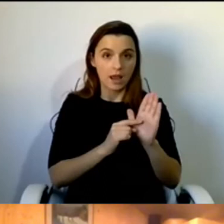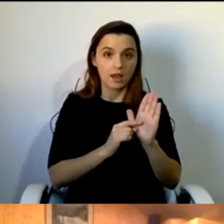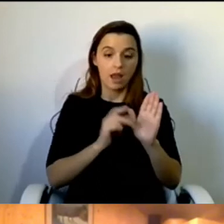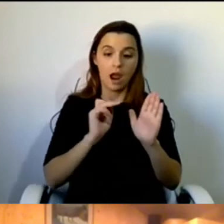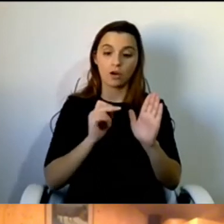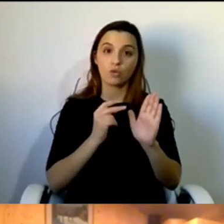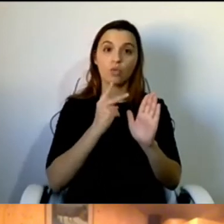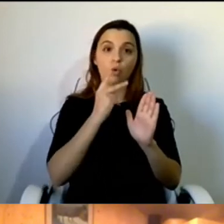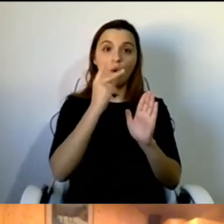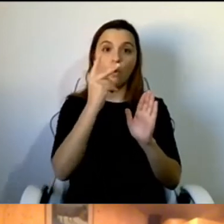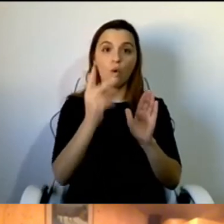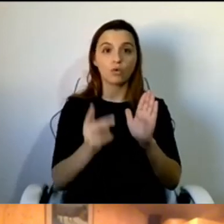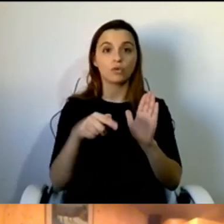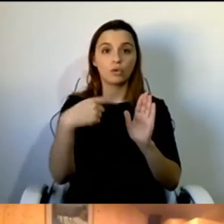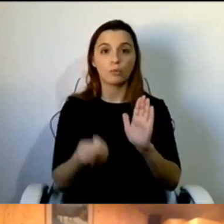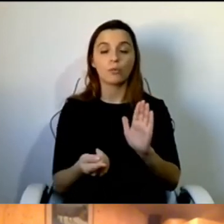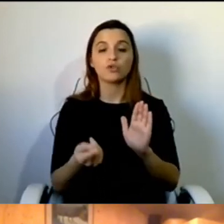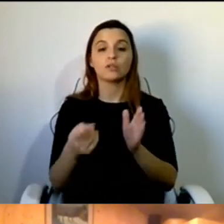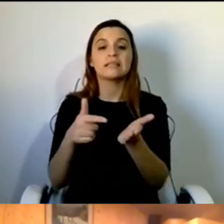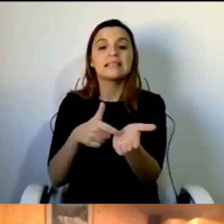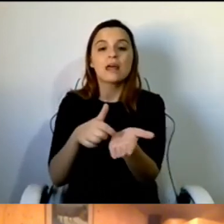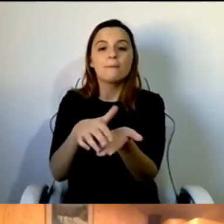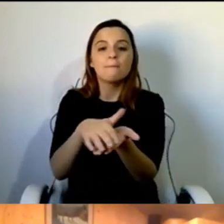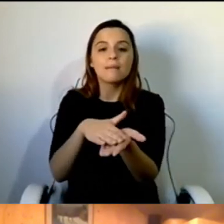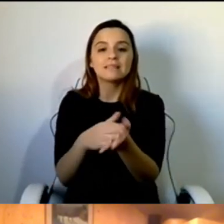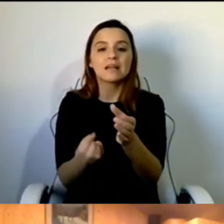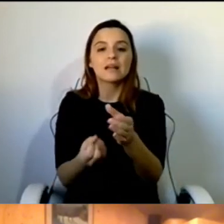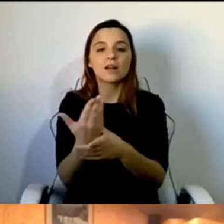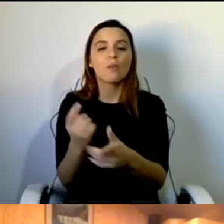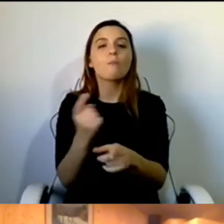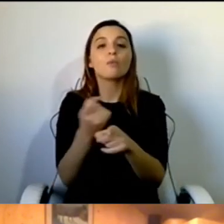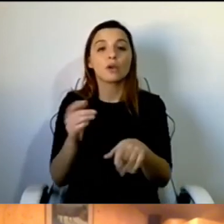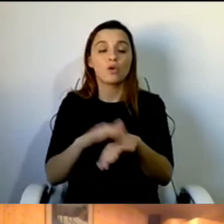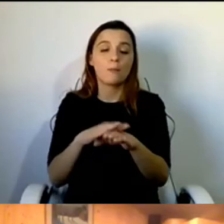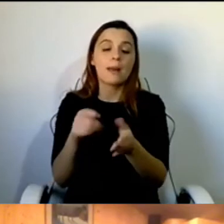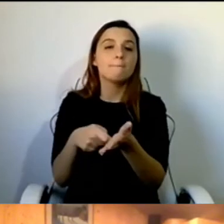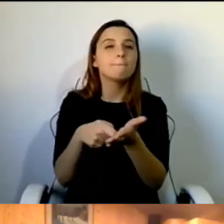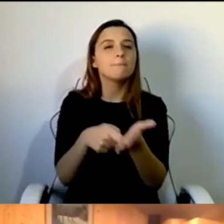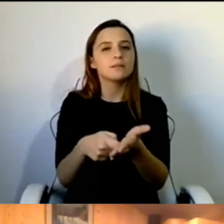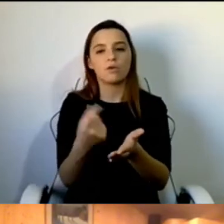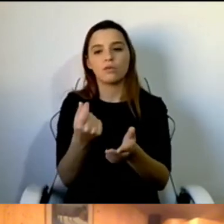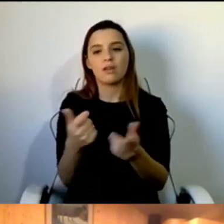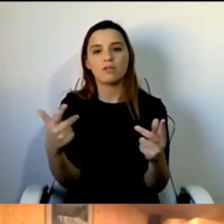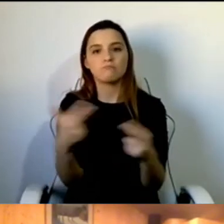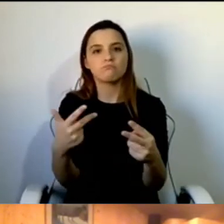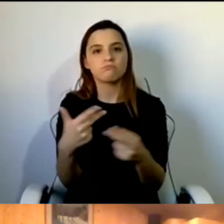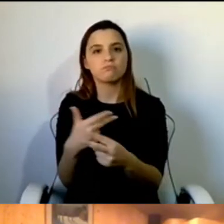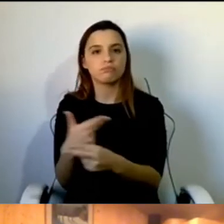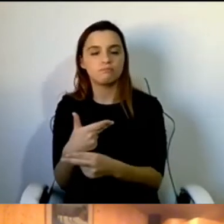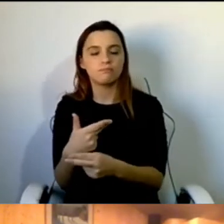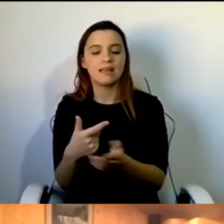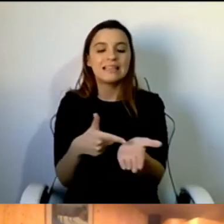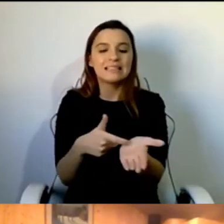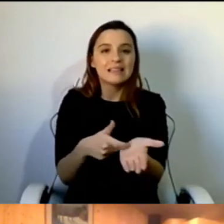cutting costs. So the basic needs, the demand for having basic needs was purely